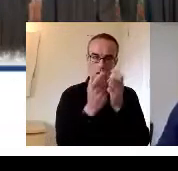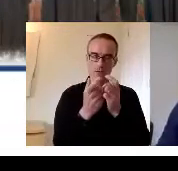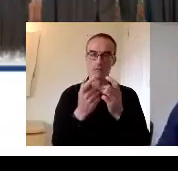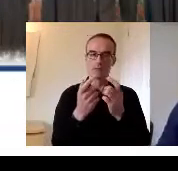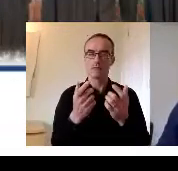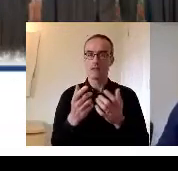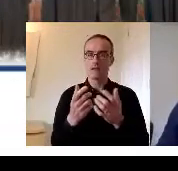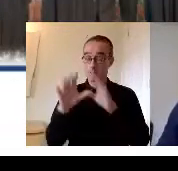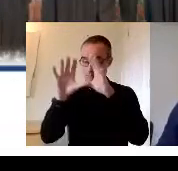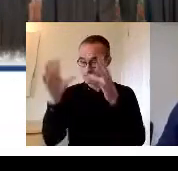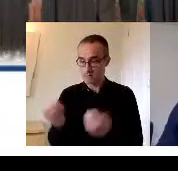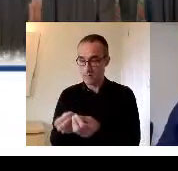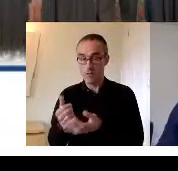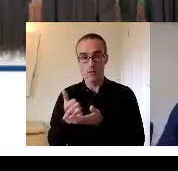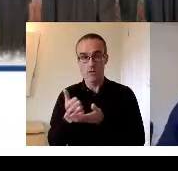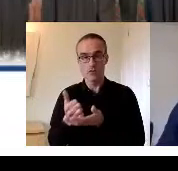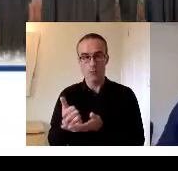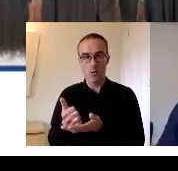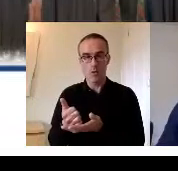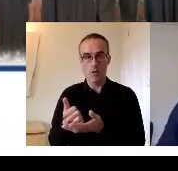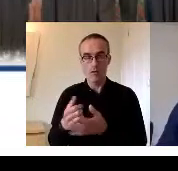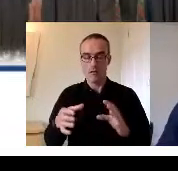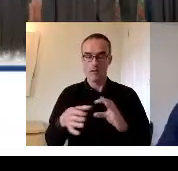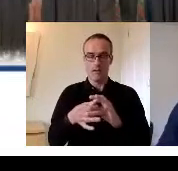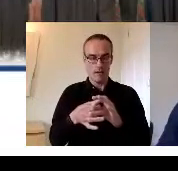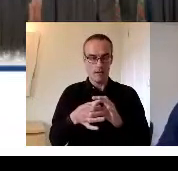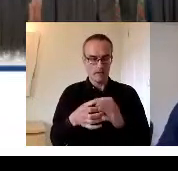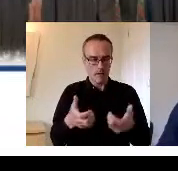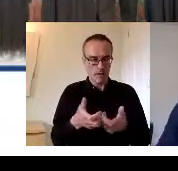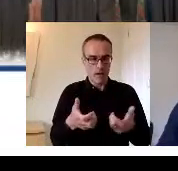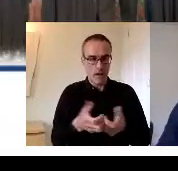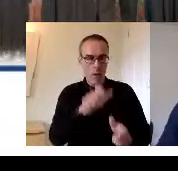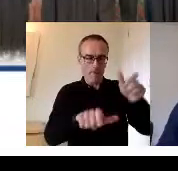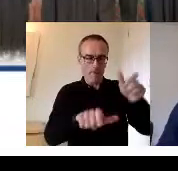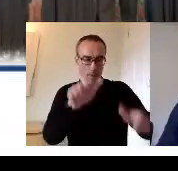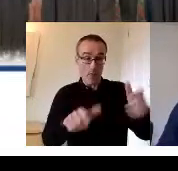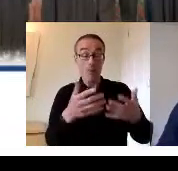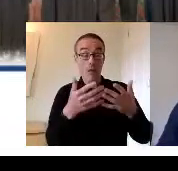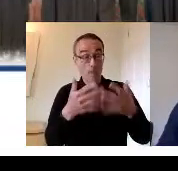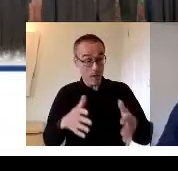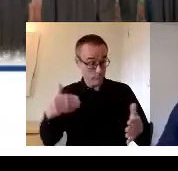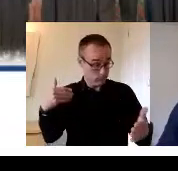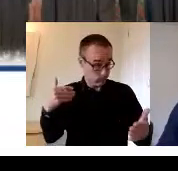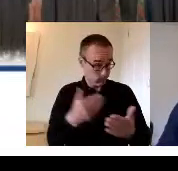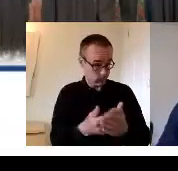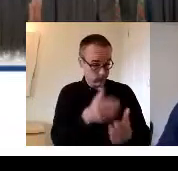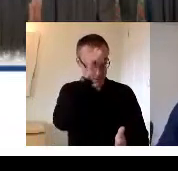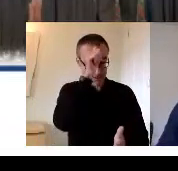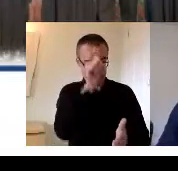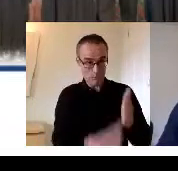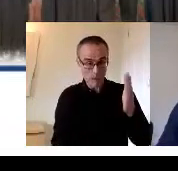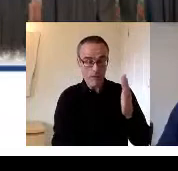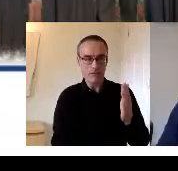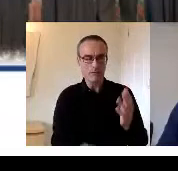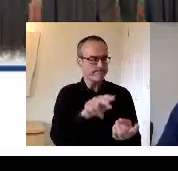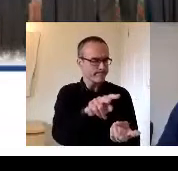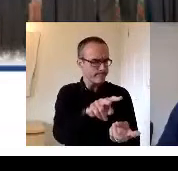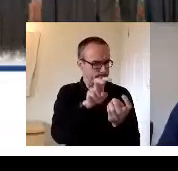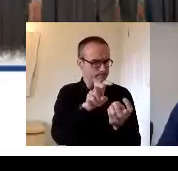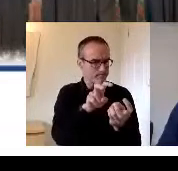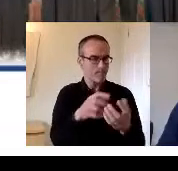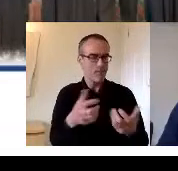lived experience of individuals who've been on the journey, and they're sharing that. And then what we're hoping is through